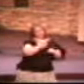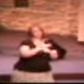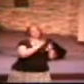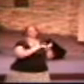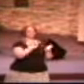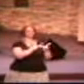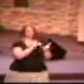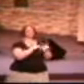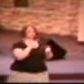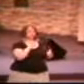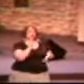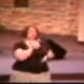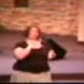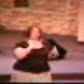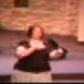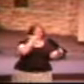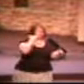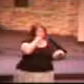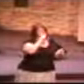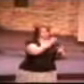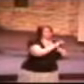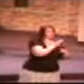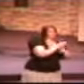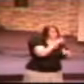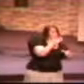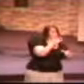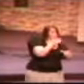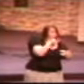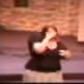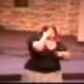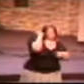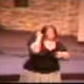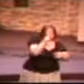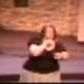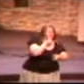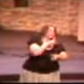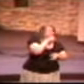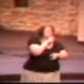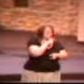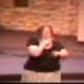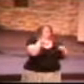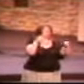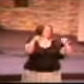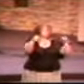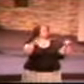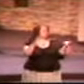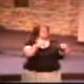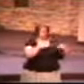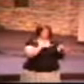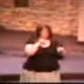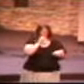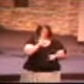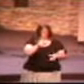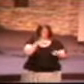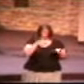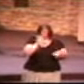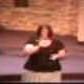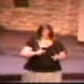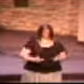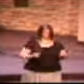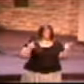our own way that if we're not careful we forget who's in charge you are not in charge of your life